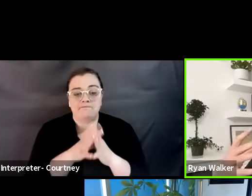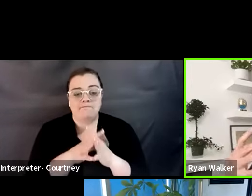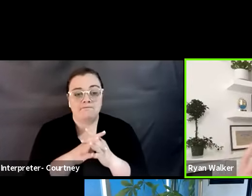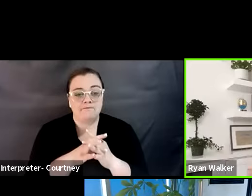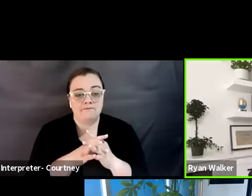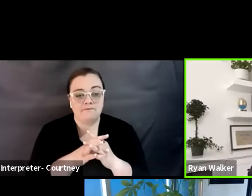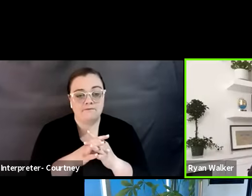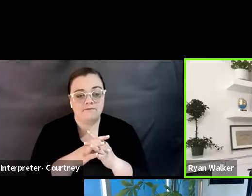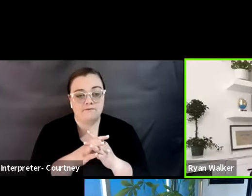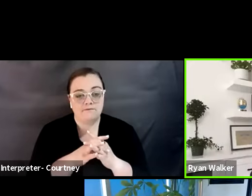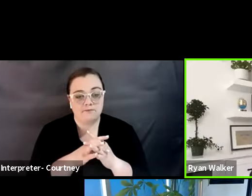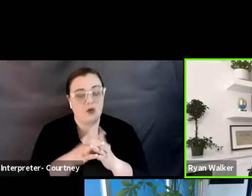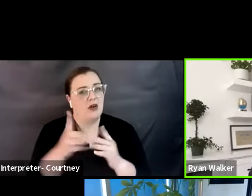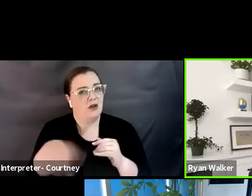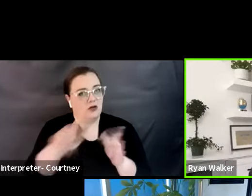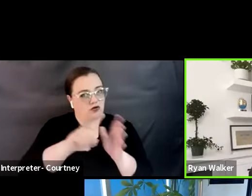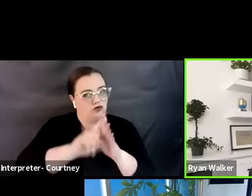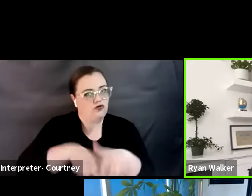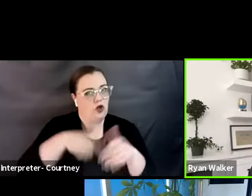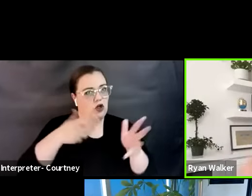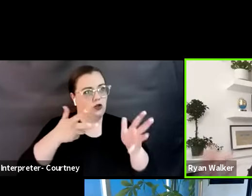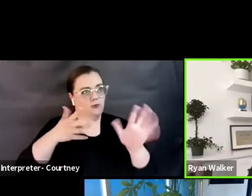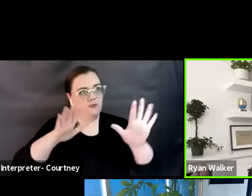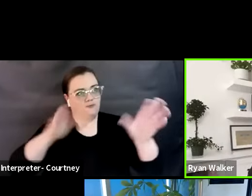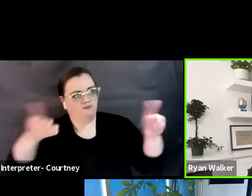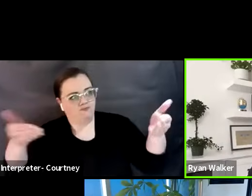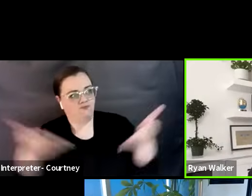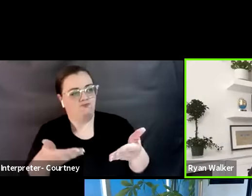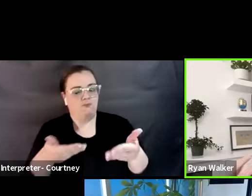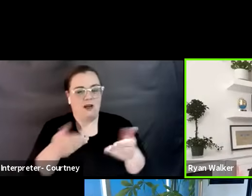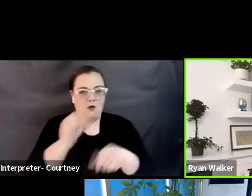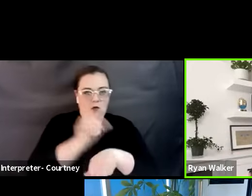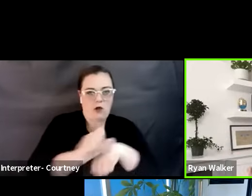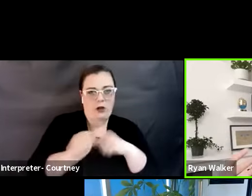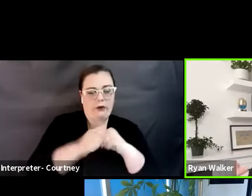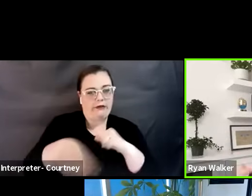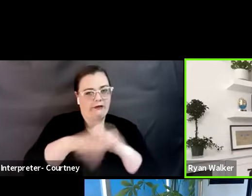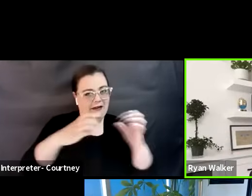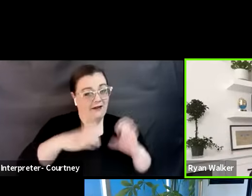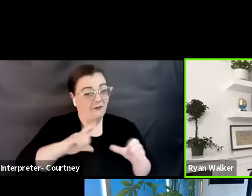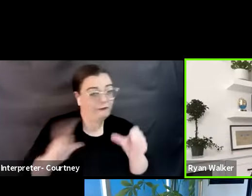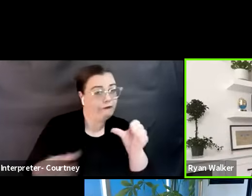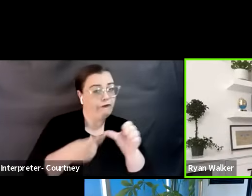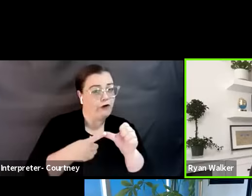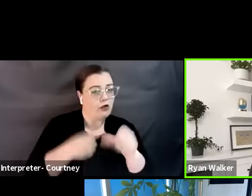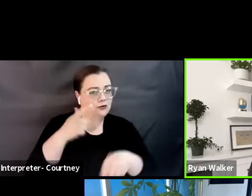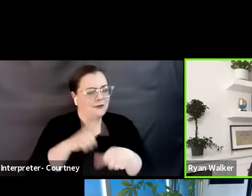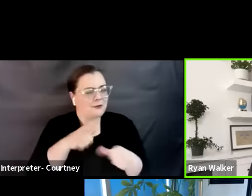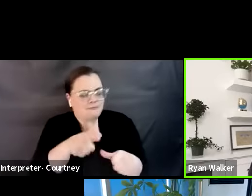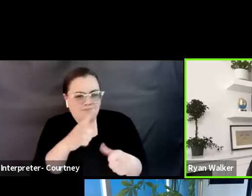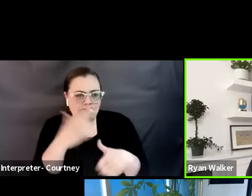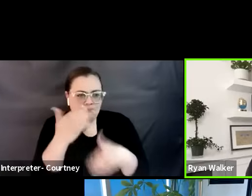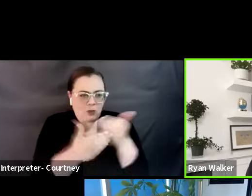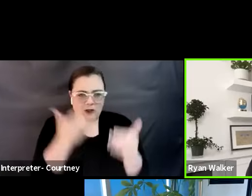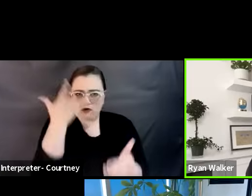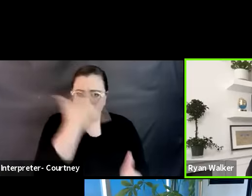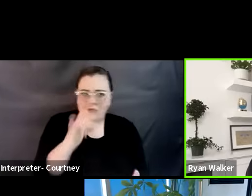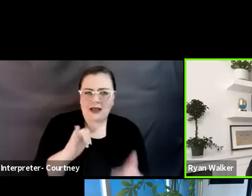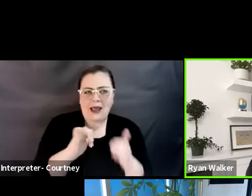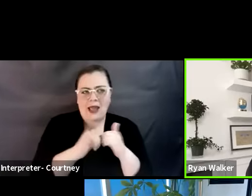when you're starting to work with a client for the first time, what is that process? You know, what are you looking for, and what is it like to begin with a new client?